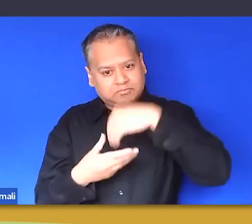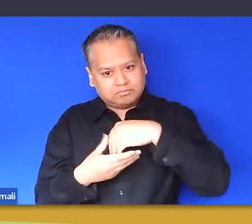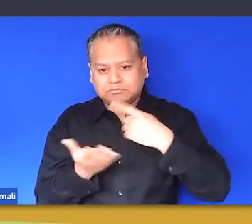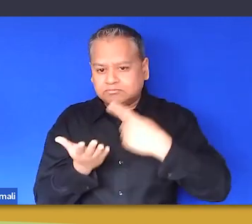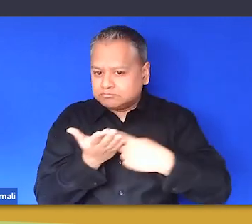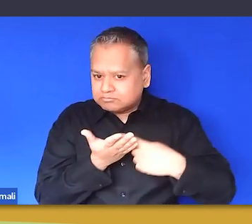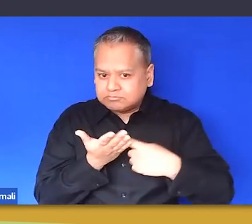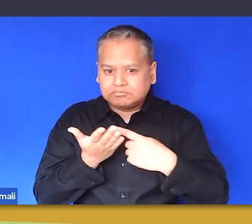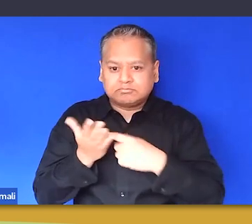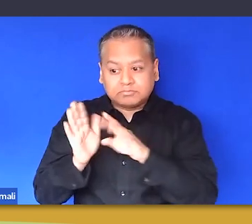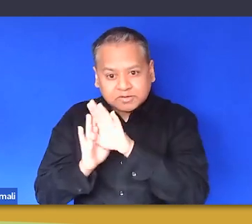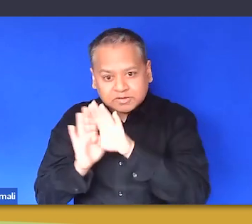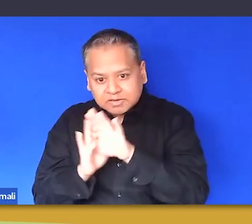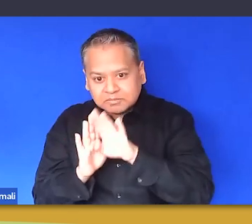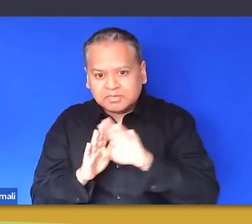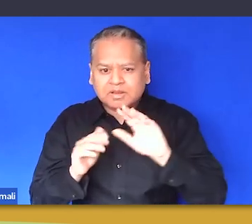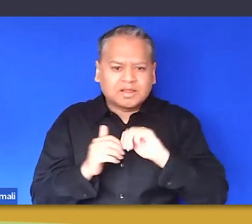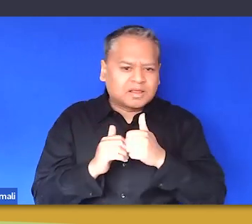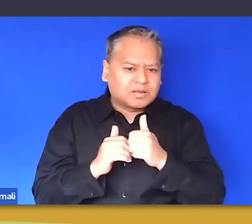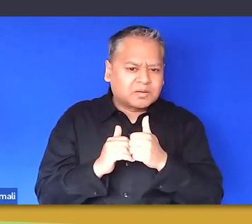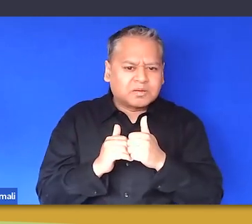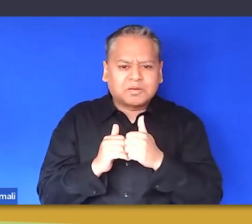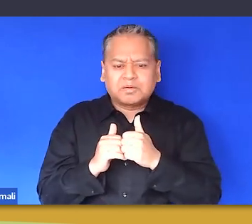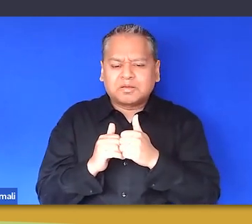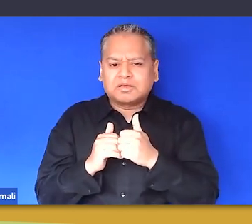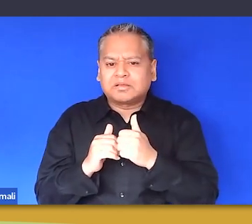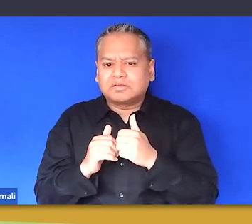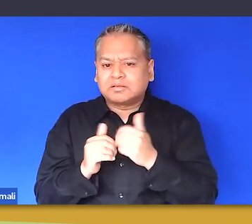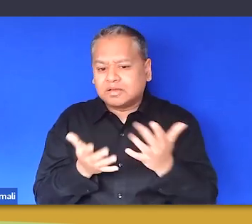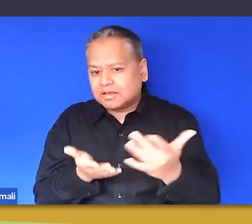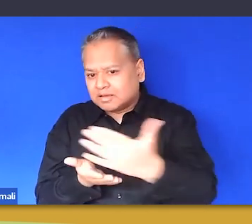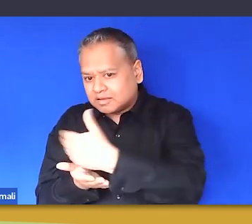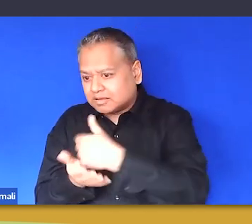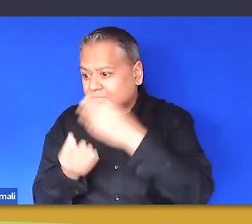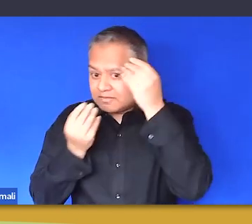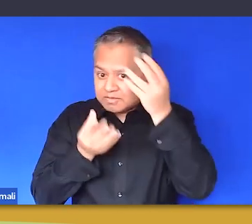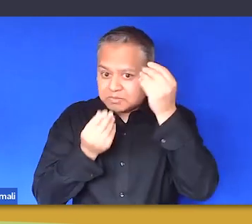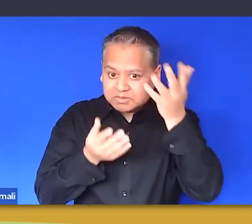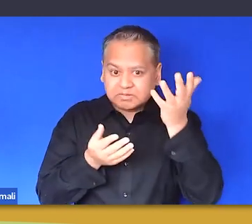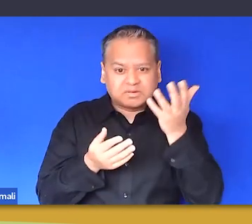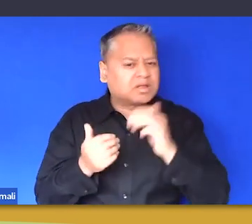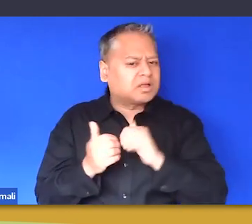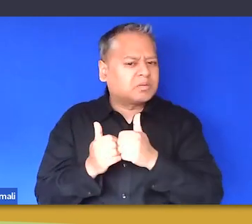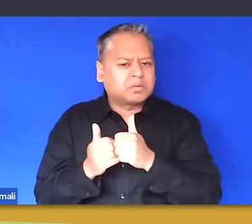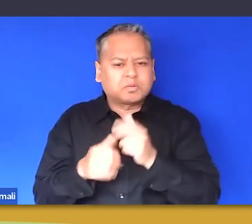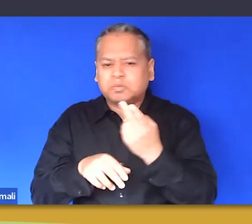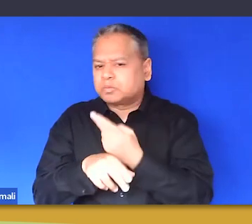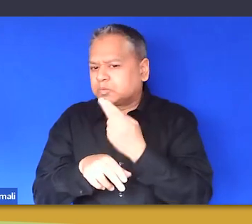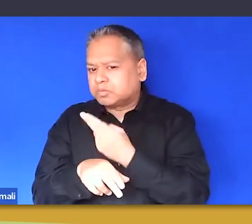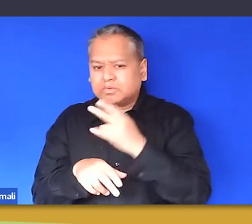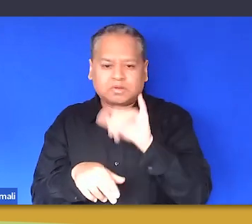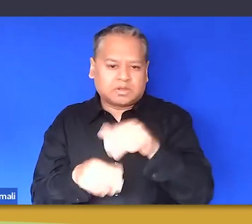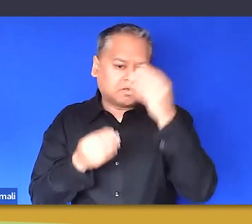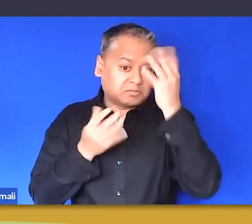their personal information is used. These conversations will be critical to deciding whether